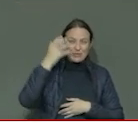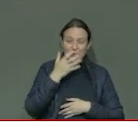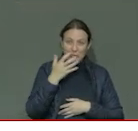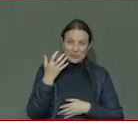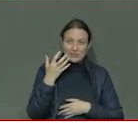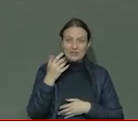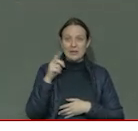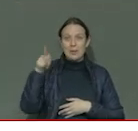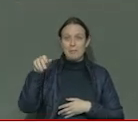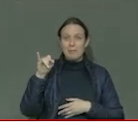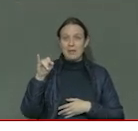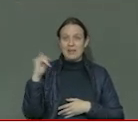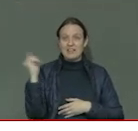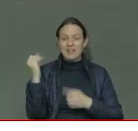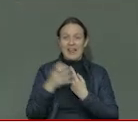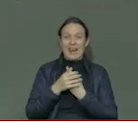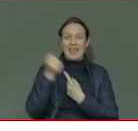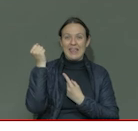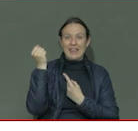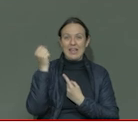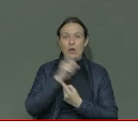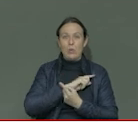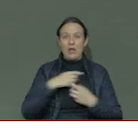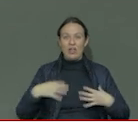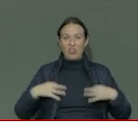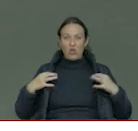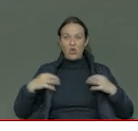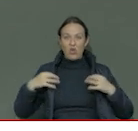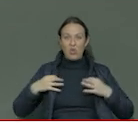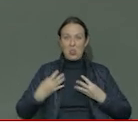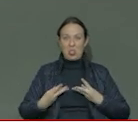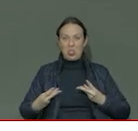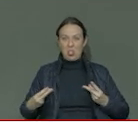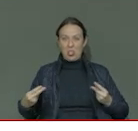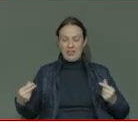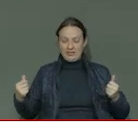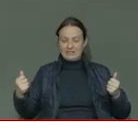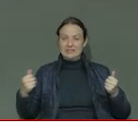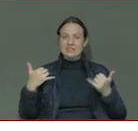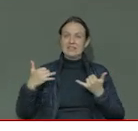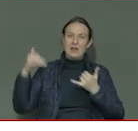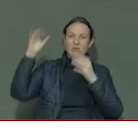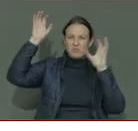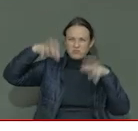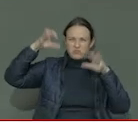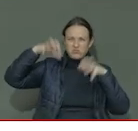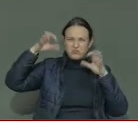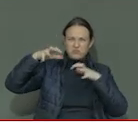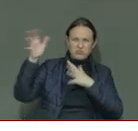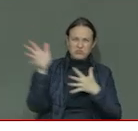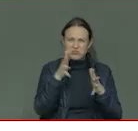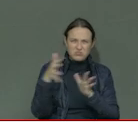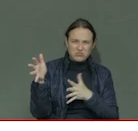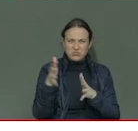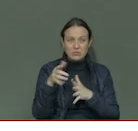the end, Pi is practically naked because his clothes disintegrate, right? He has to face severe storms. Think about, imagine